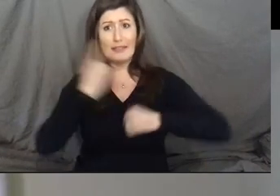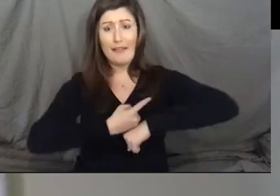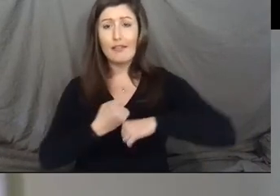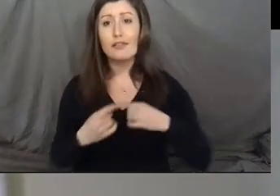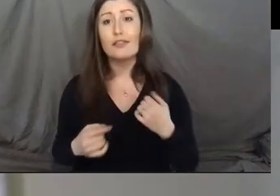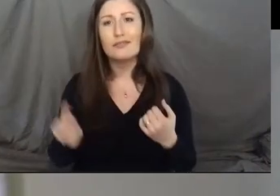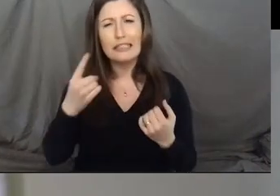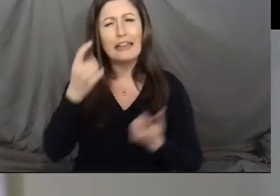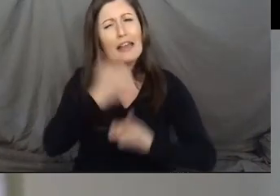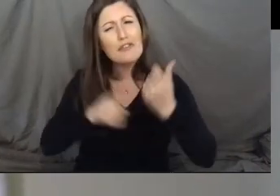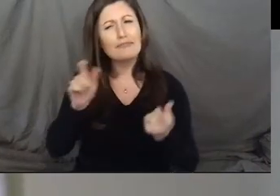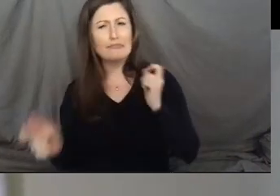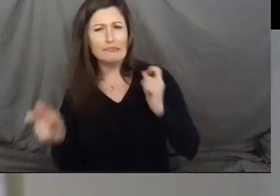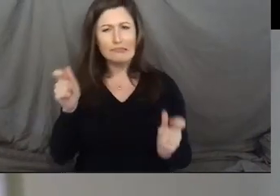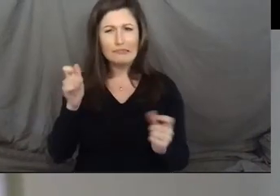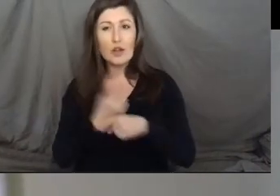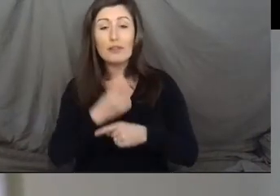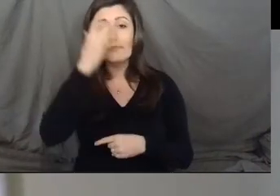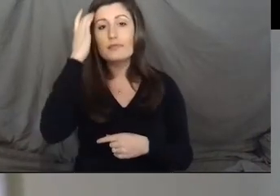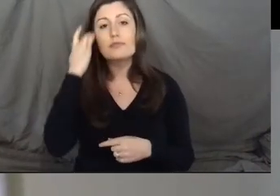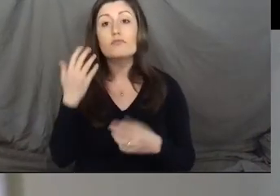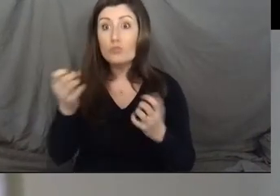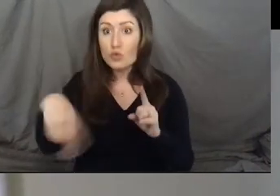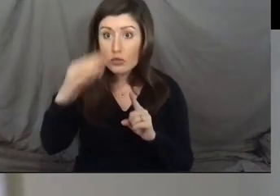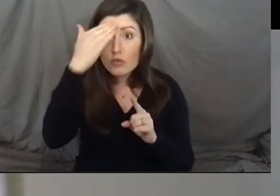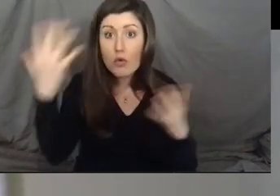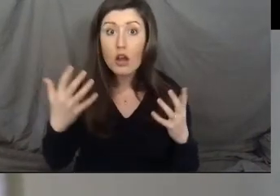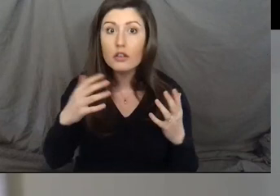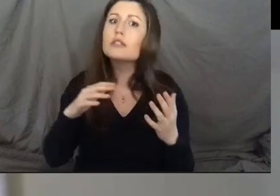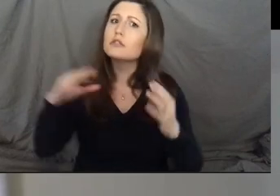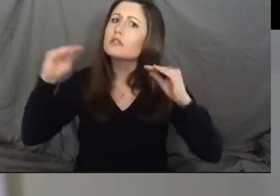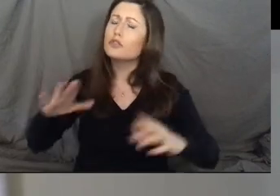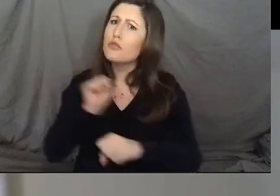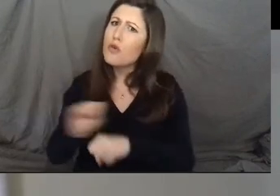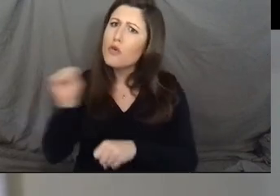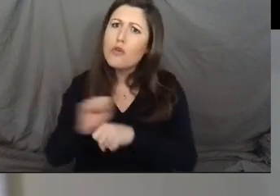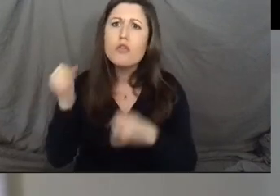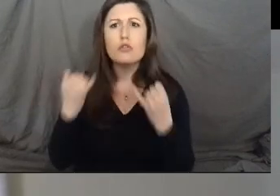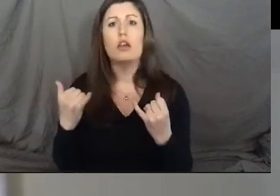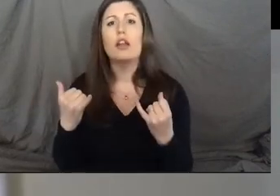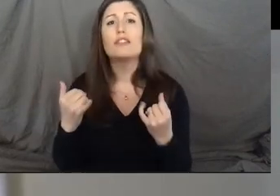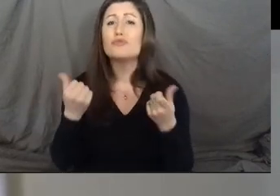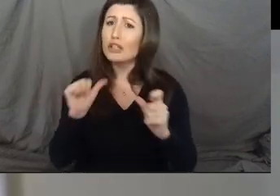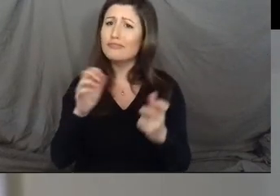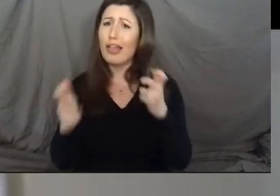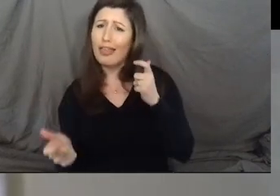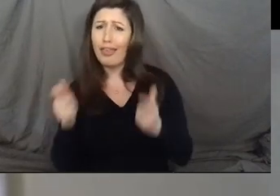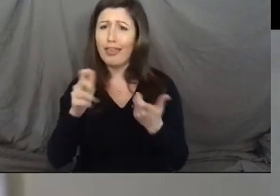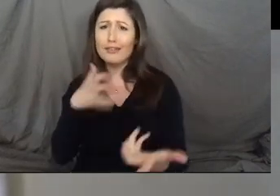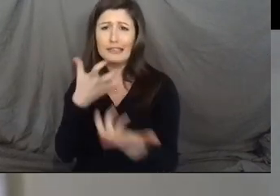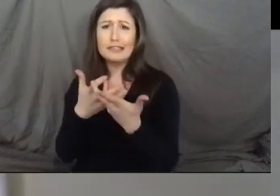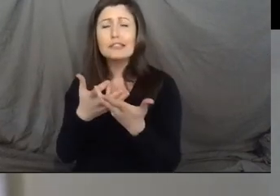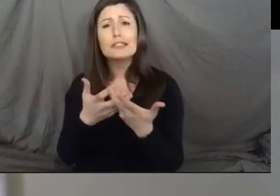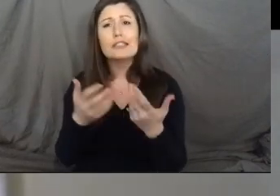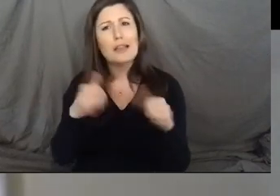understatement. Here's what I want you to know. I want you to know that your teachers are working hard. They're adjusting just like the rest of us. And even though work isn't graded